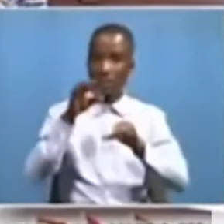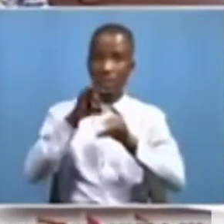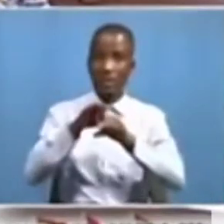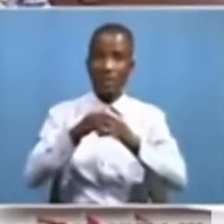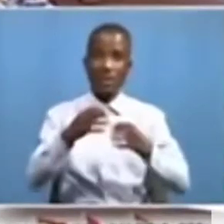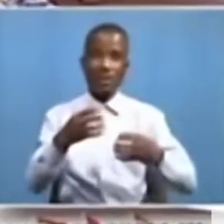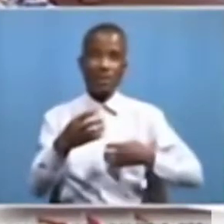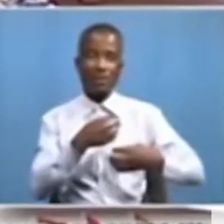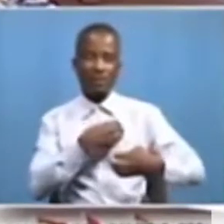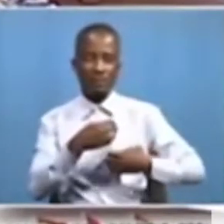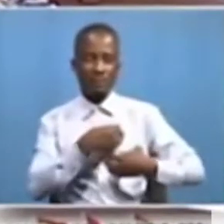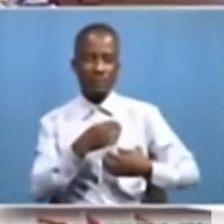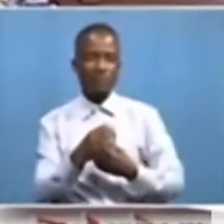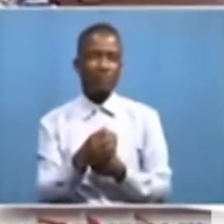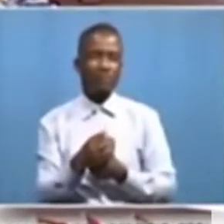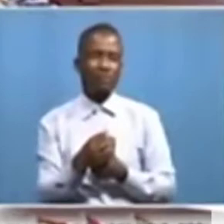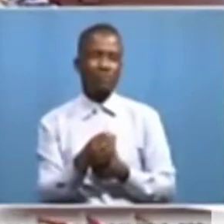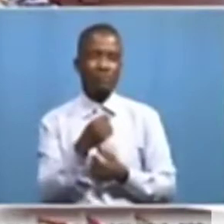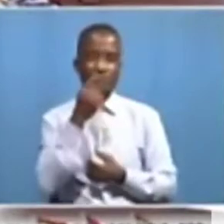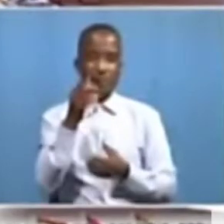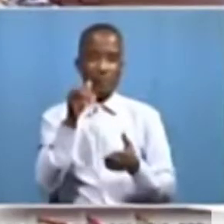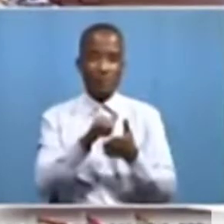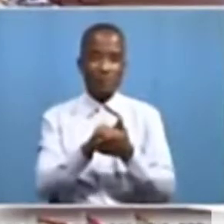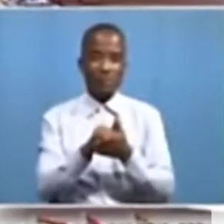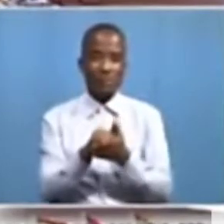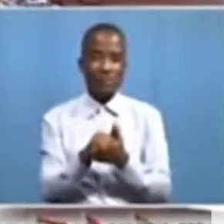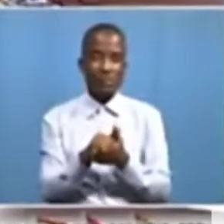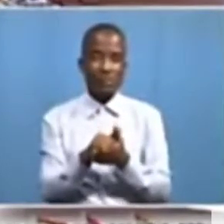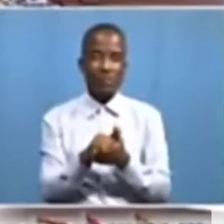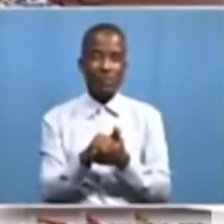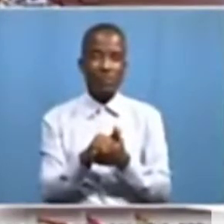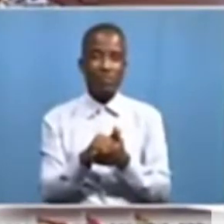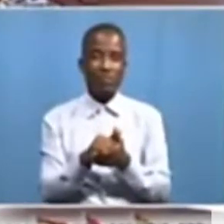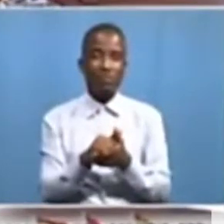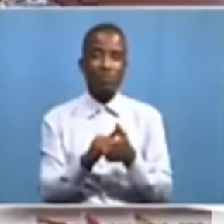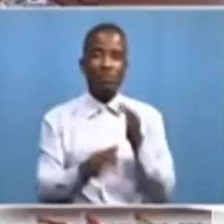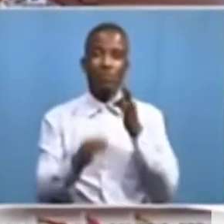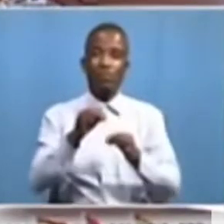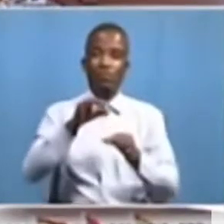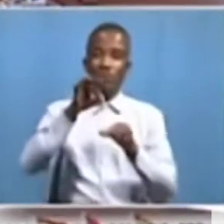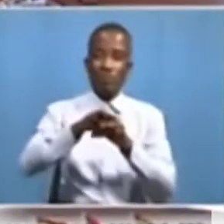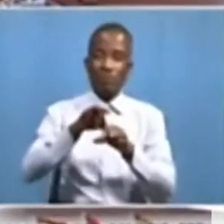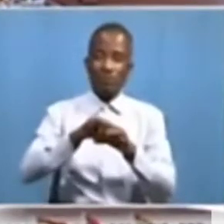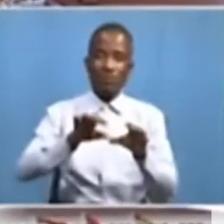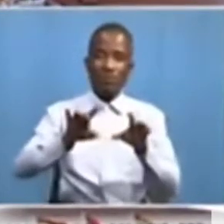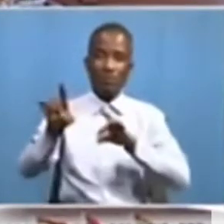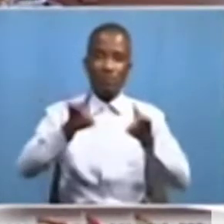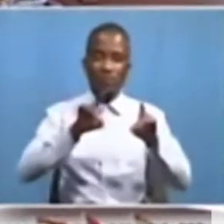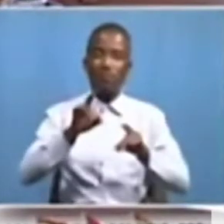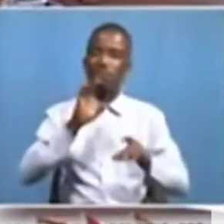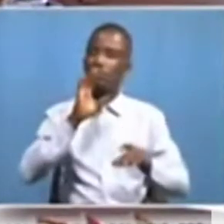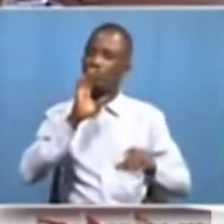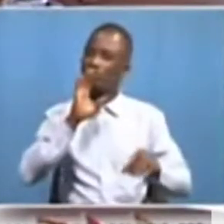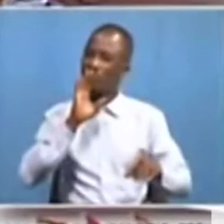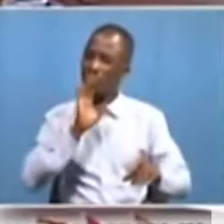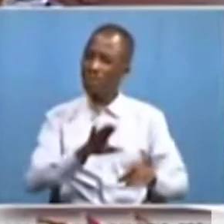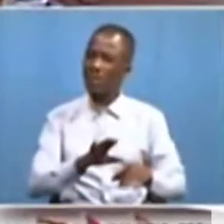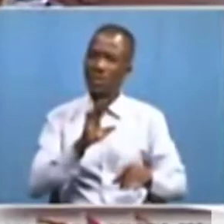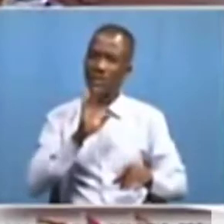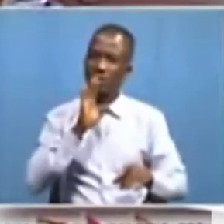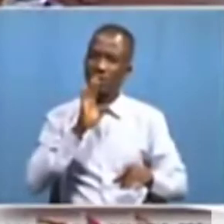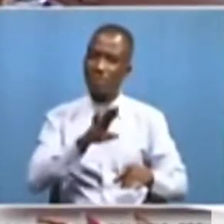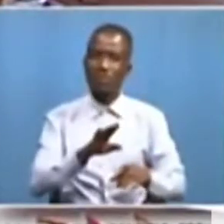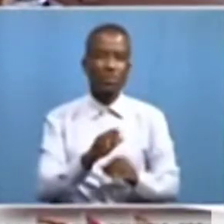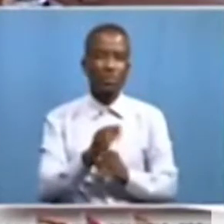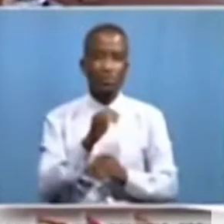He stated 3 propositions as follows. 1. If the election was conducted so badly that it was